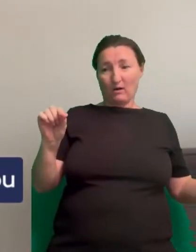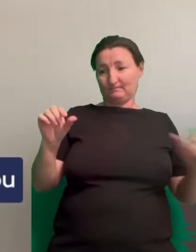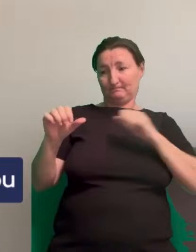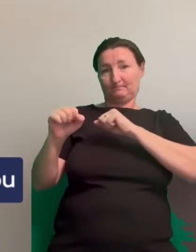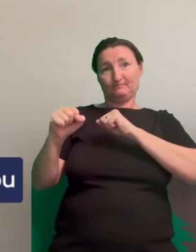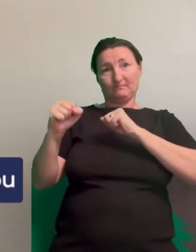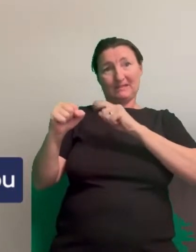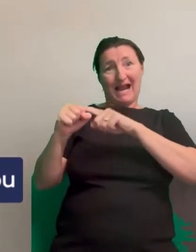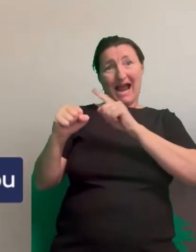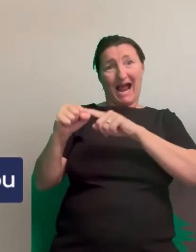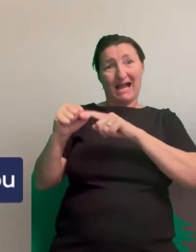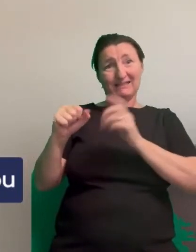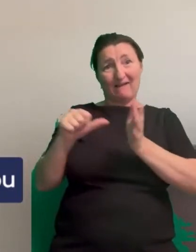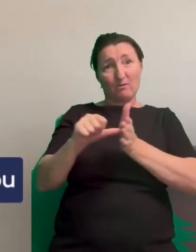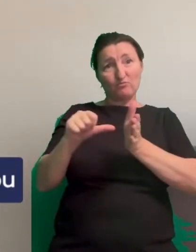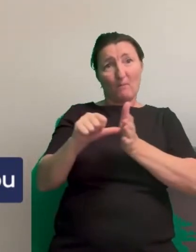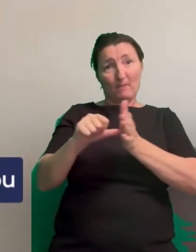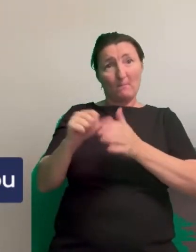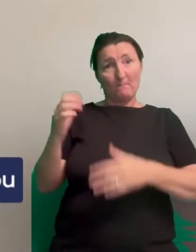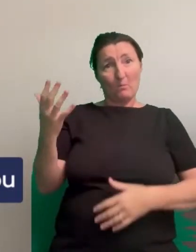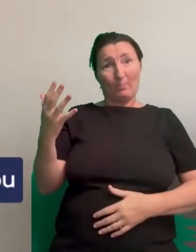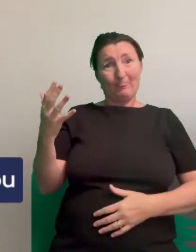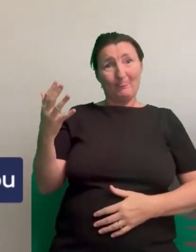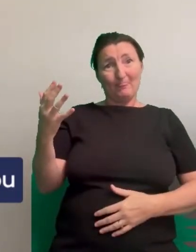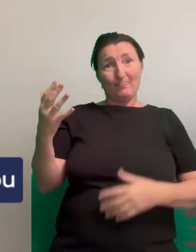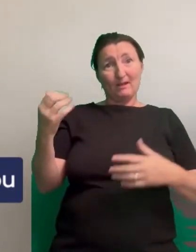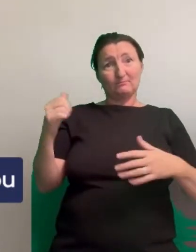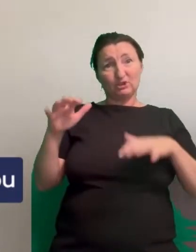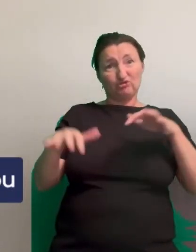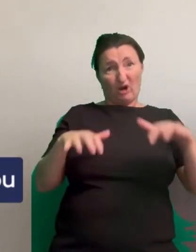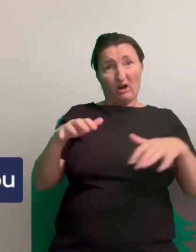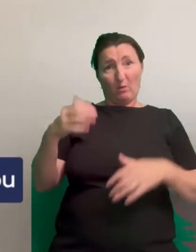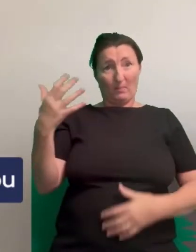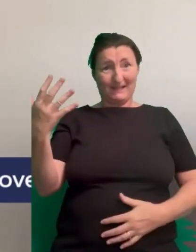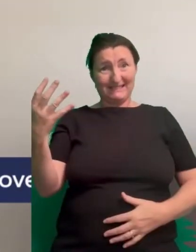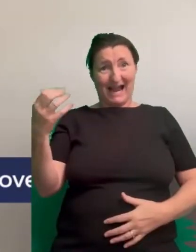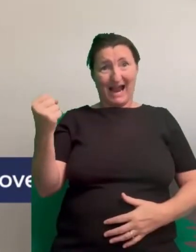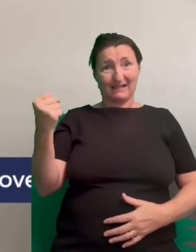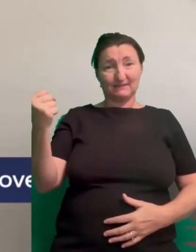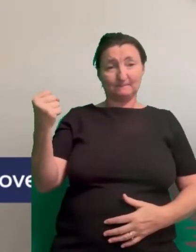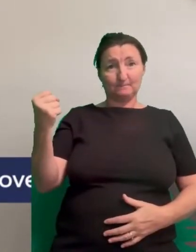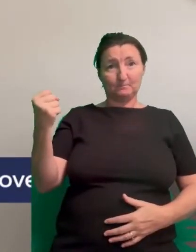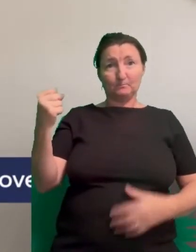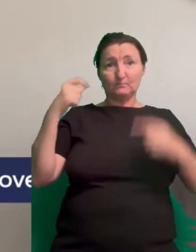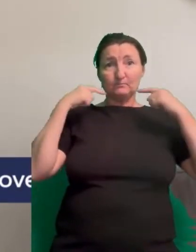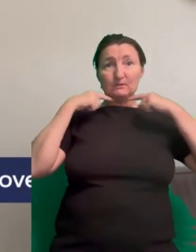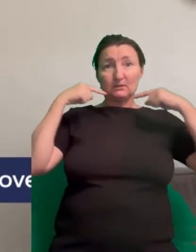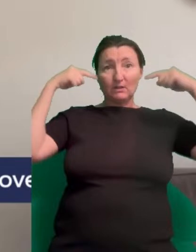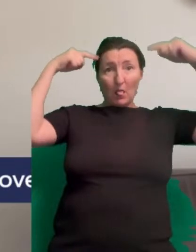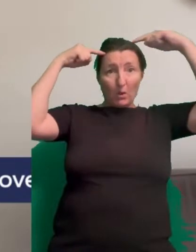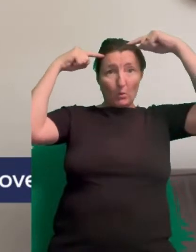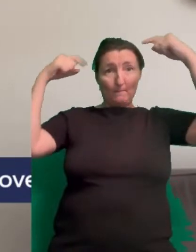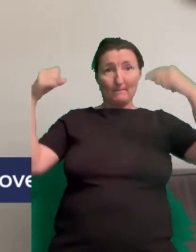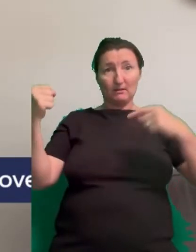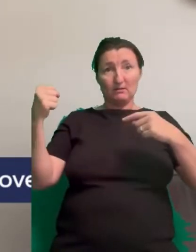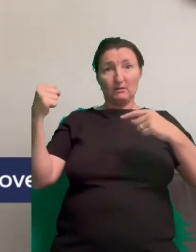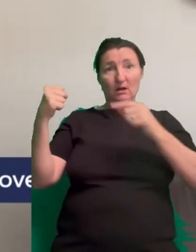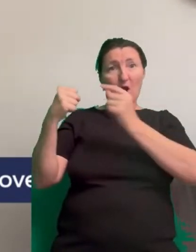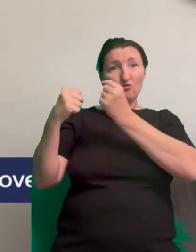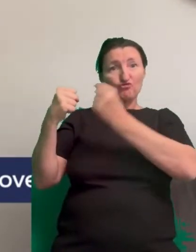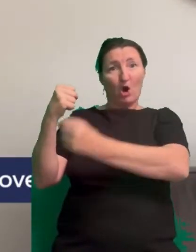using the hand that I struggle with is you just make the